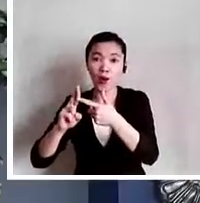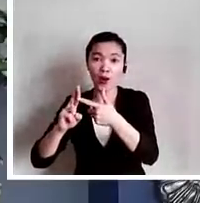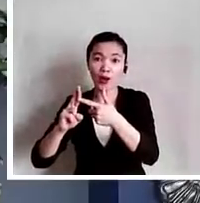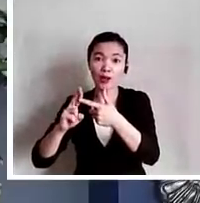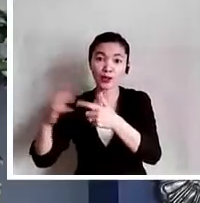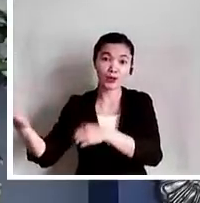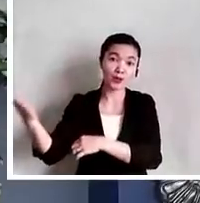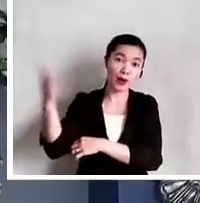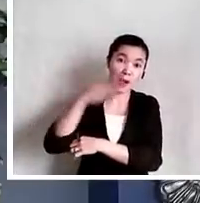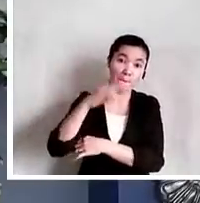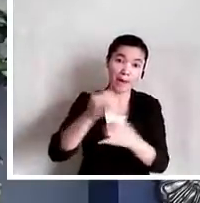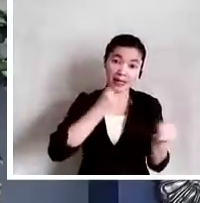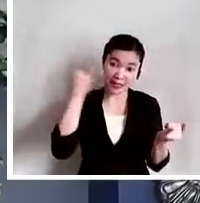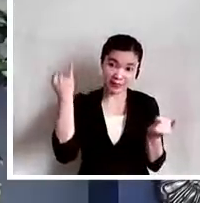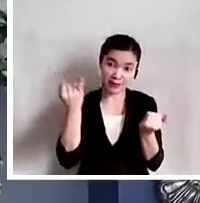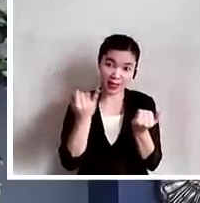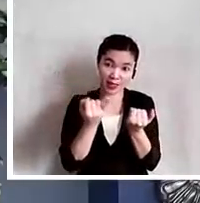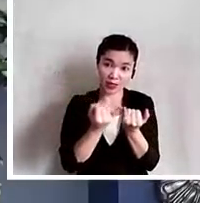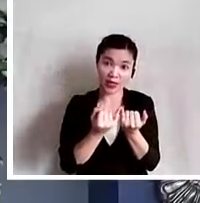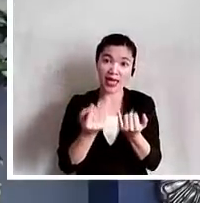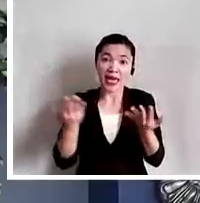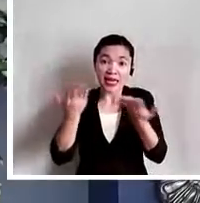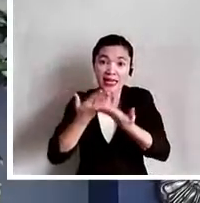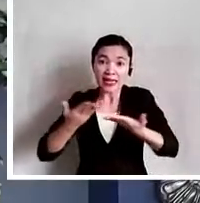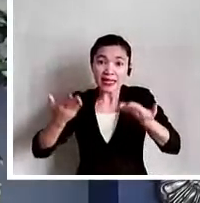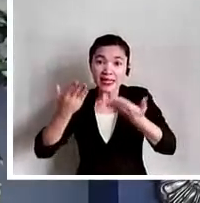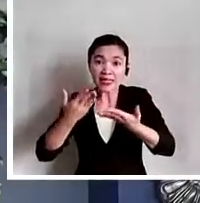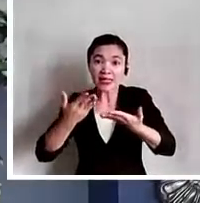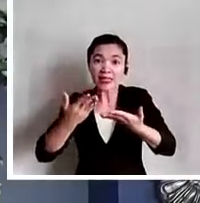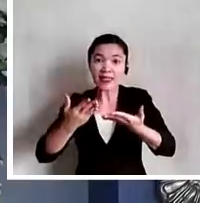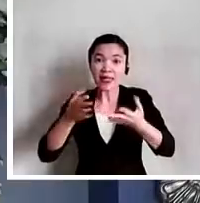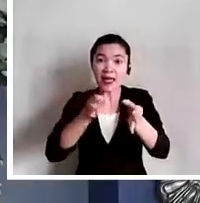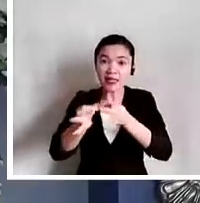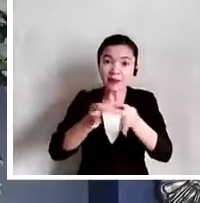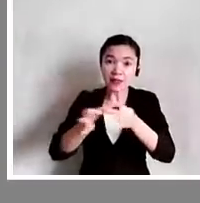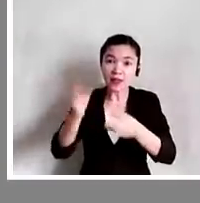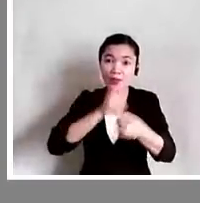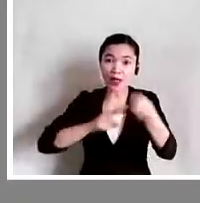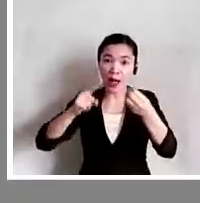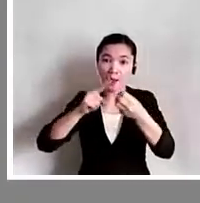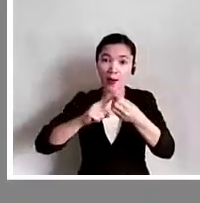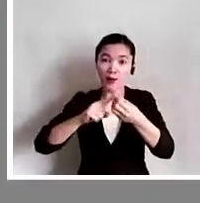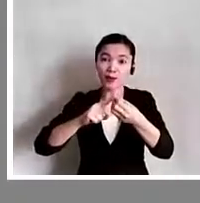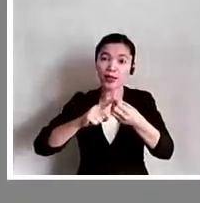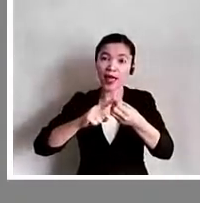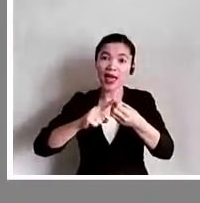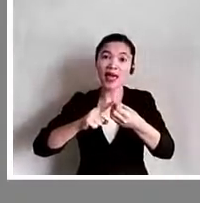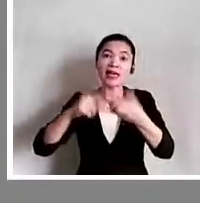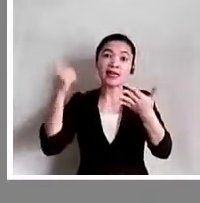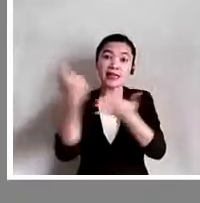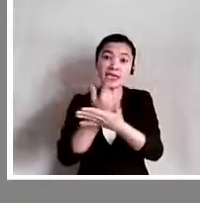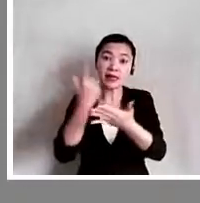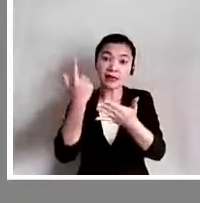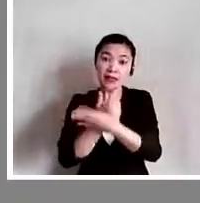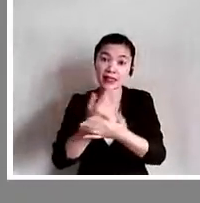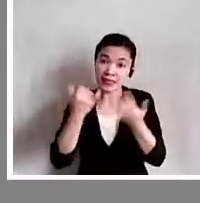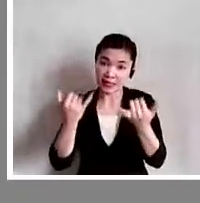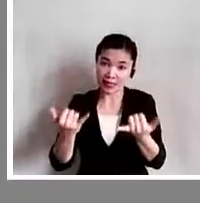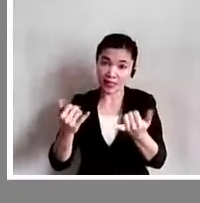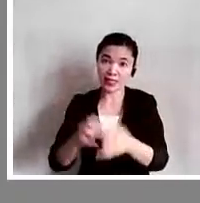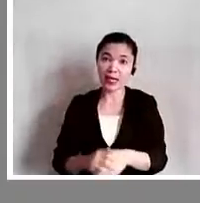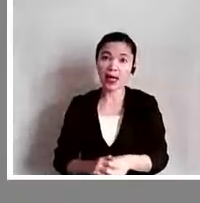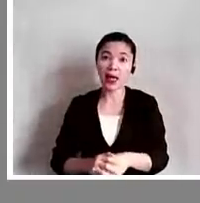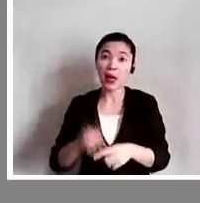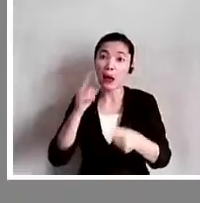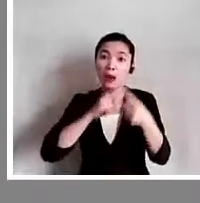illustrated in the parable we read today. In the end, when God created us, He